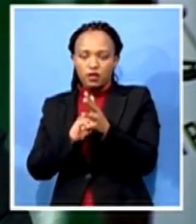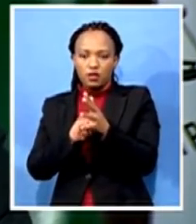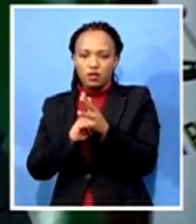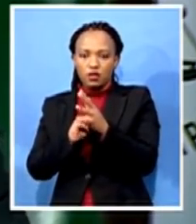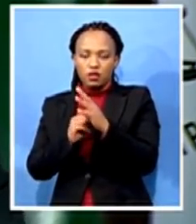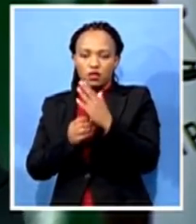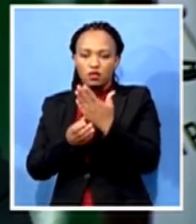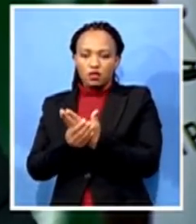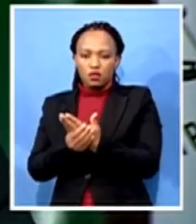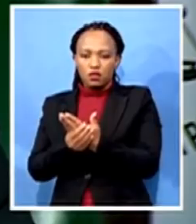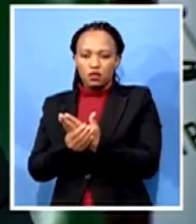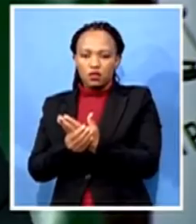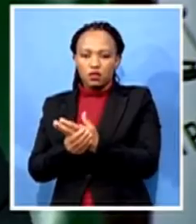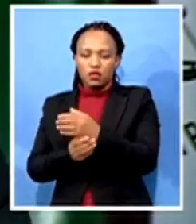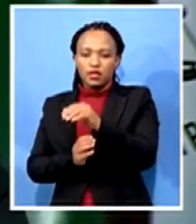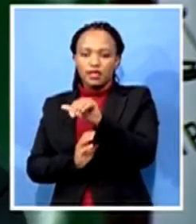609?